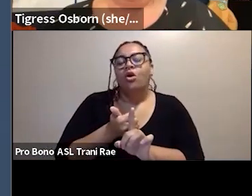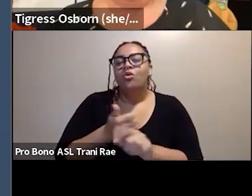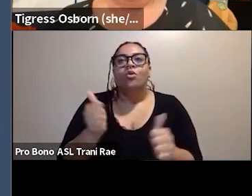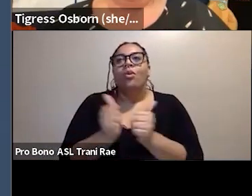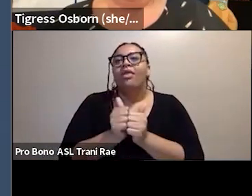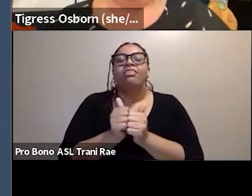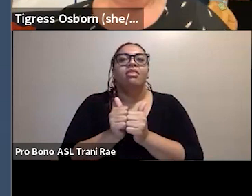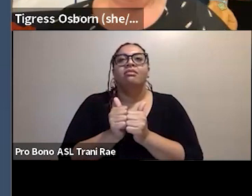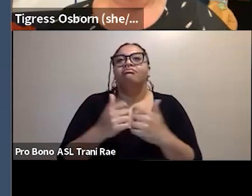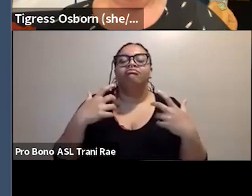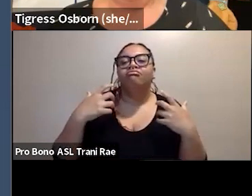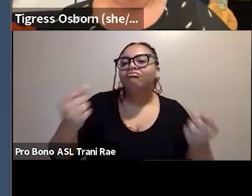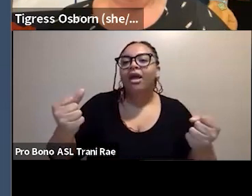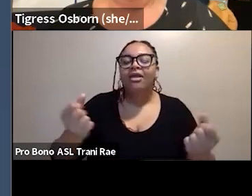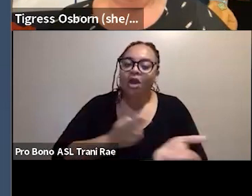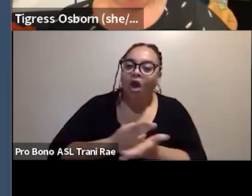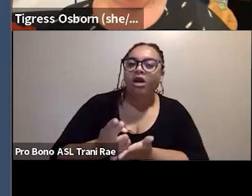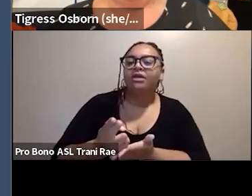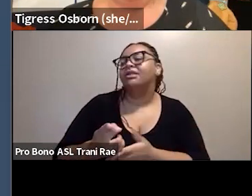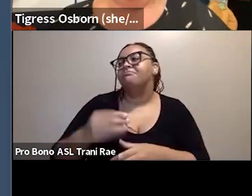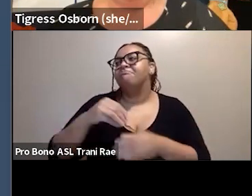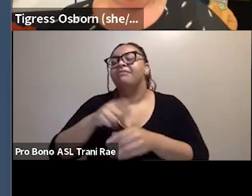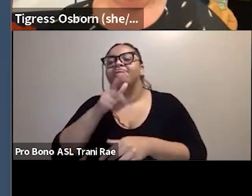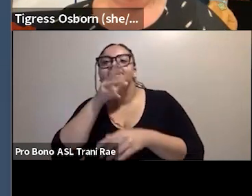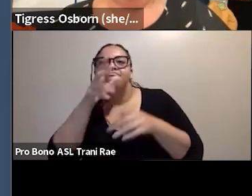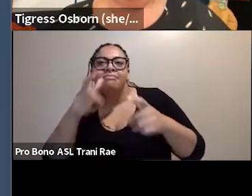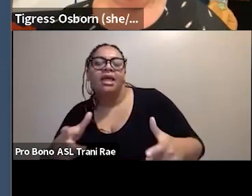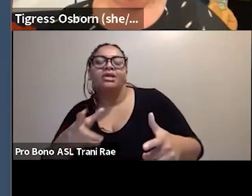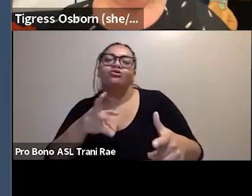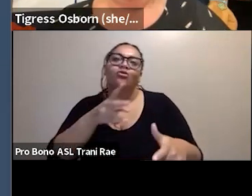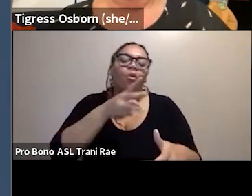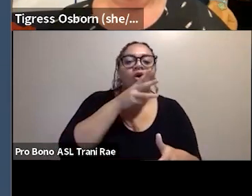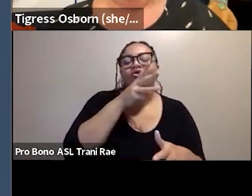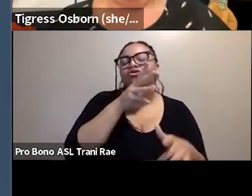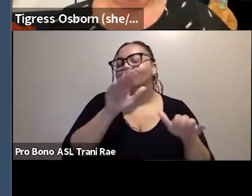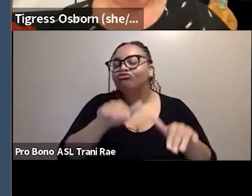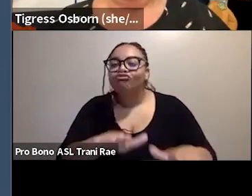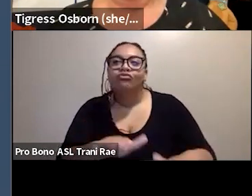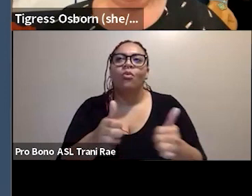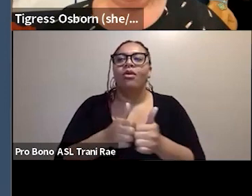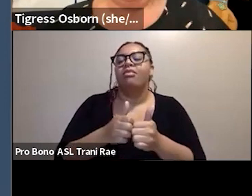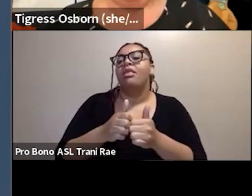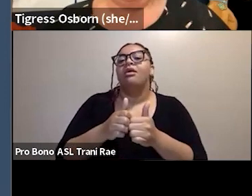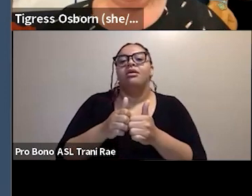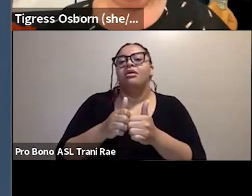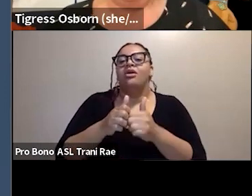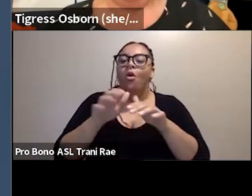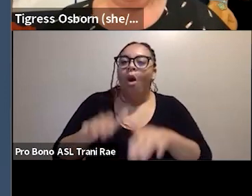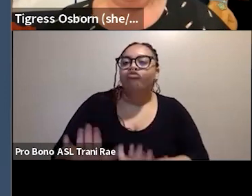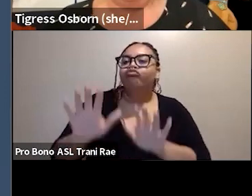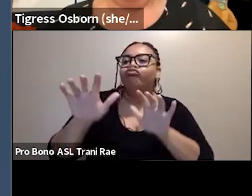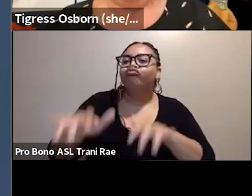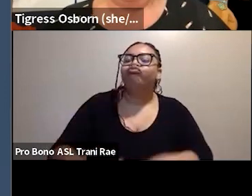creeks, rivers, lakes, and oceans, spraying eddies and currents and waves as the water sloshes over